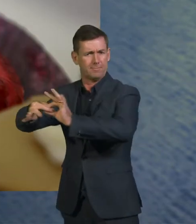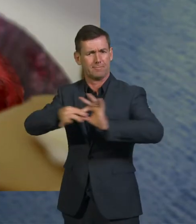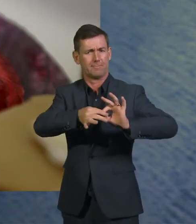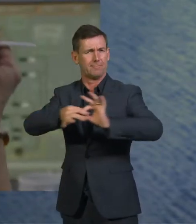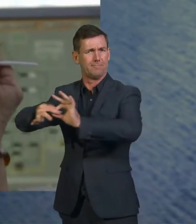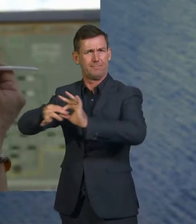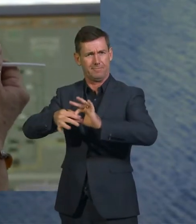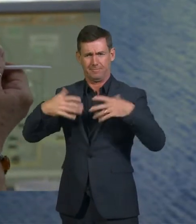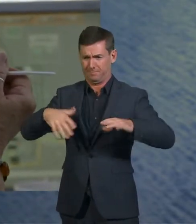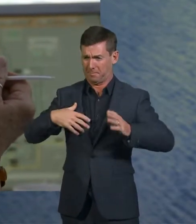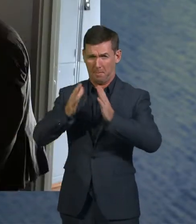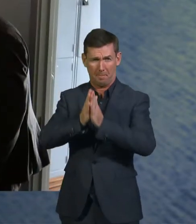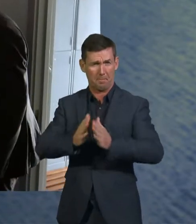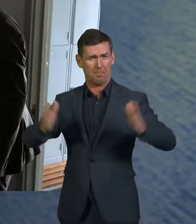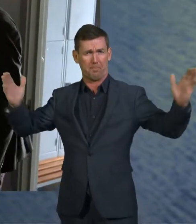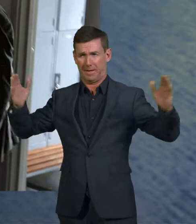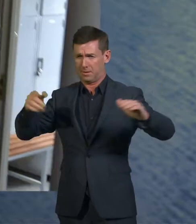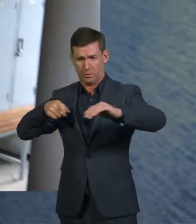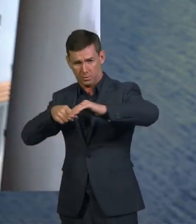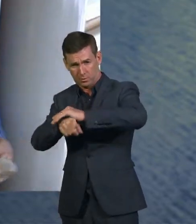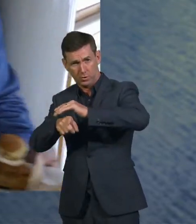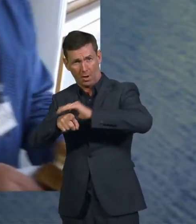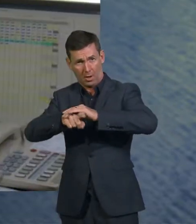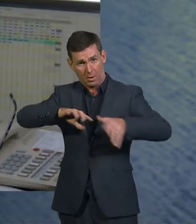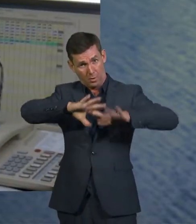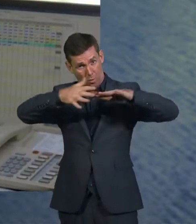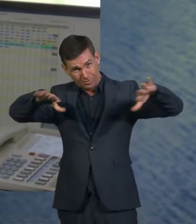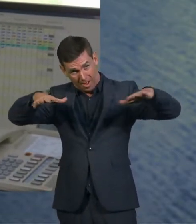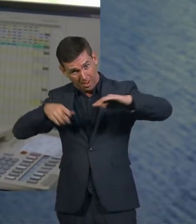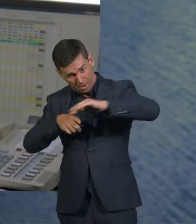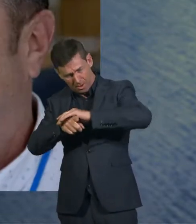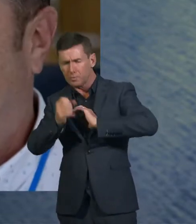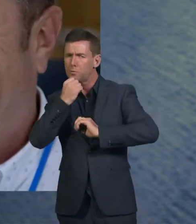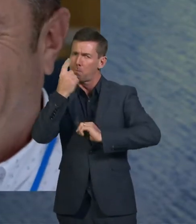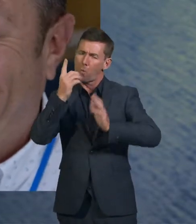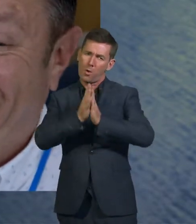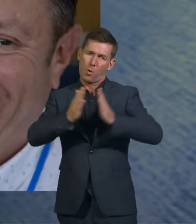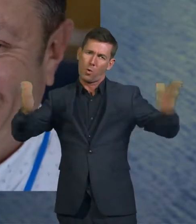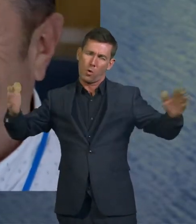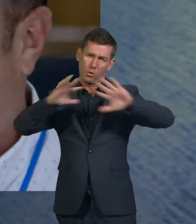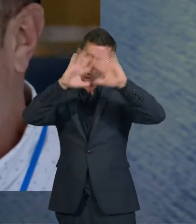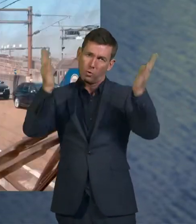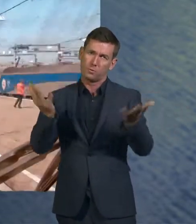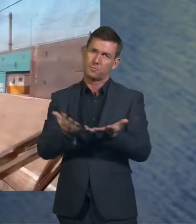the longest undersea tunnel in the world. You can come again today.